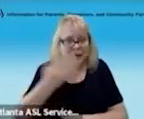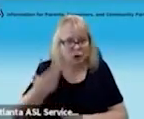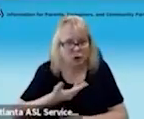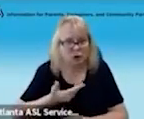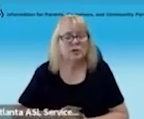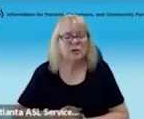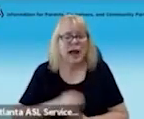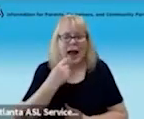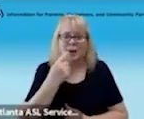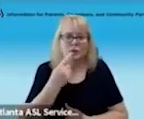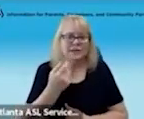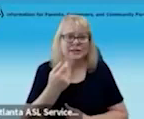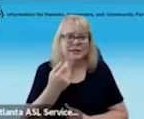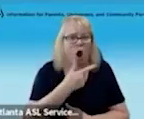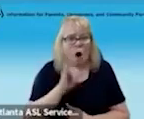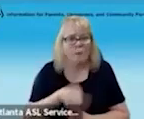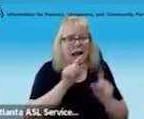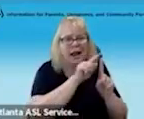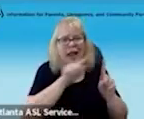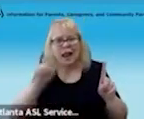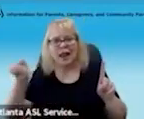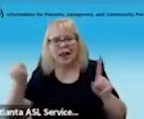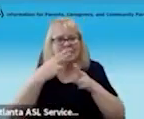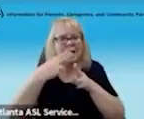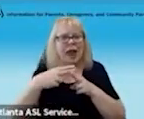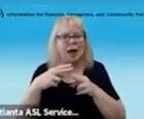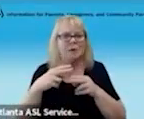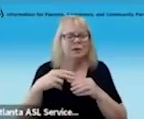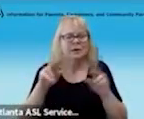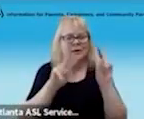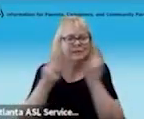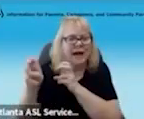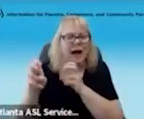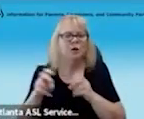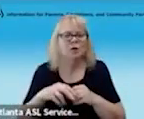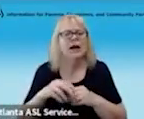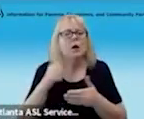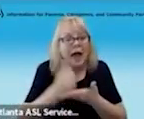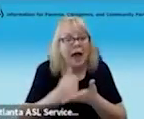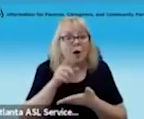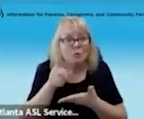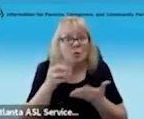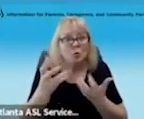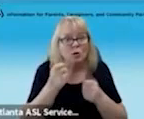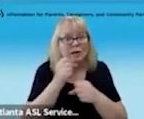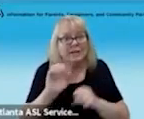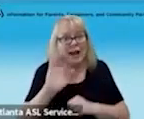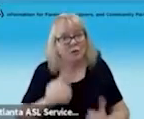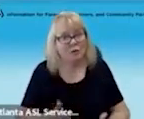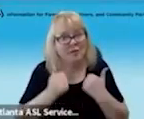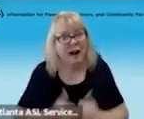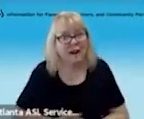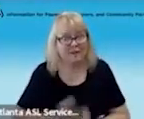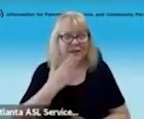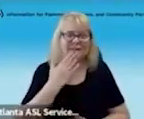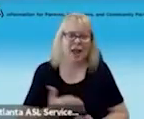So, you know, those are the cultural approaches that I had had with my community. I go knock on people's doors, introduce myself. I don't say my